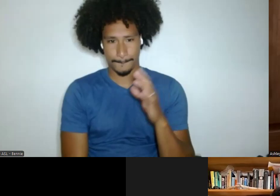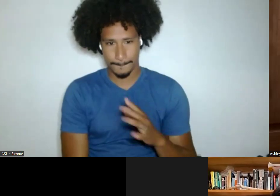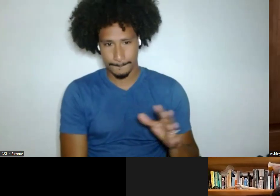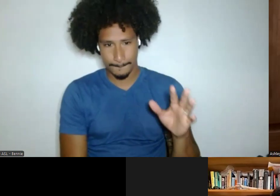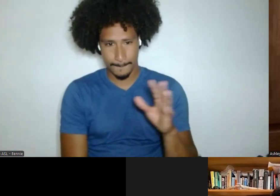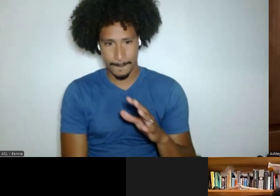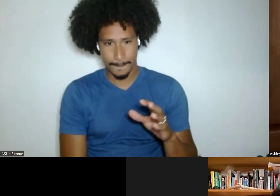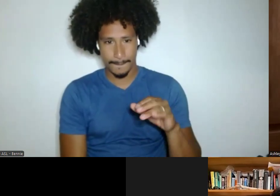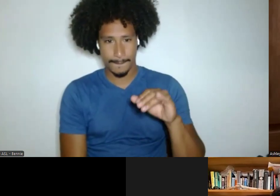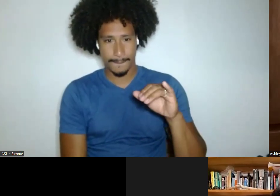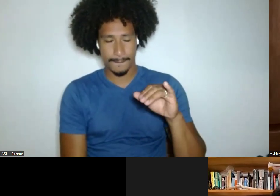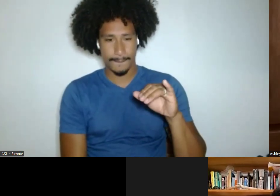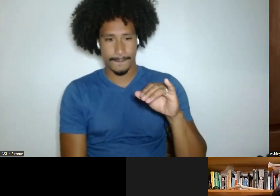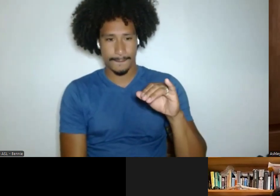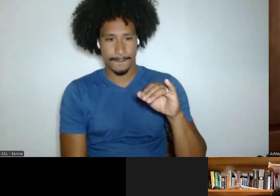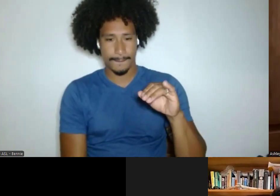Jennifer Justice asked,